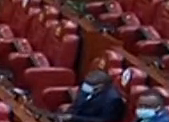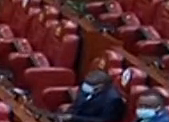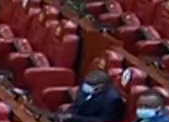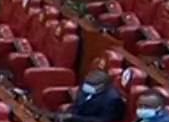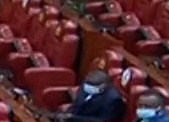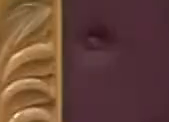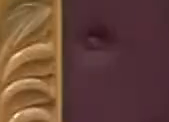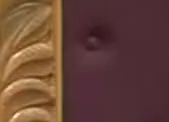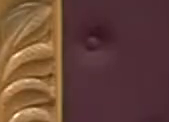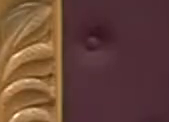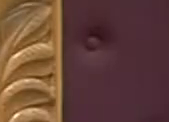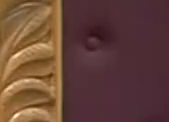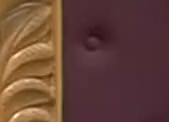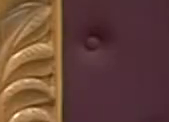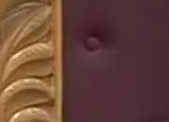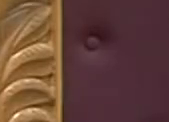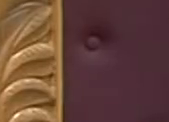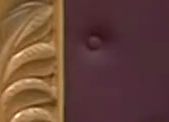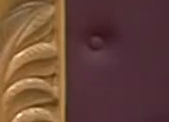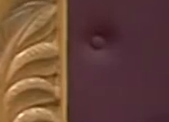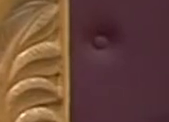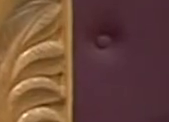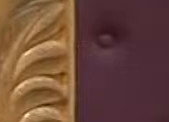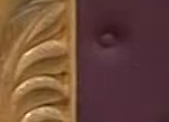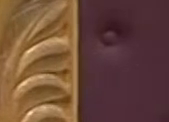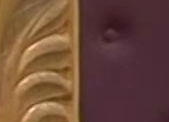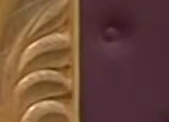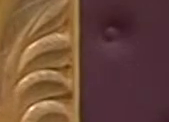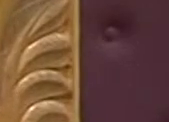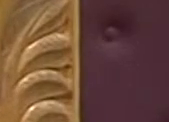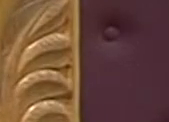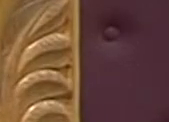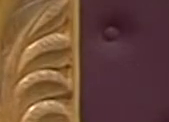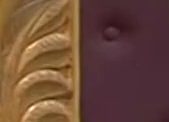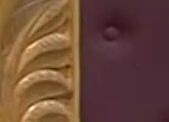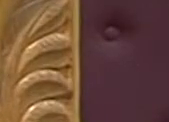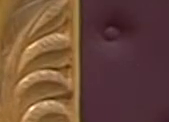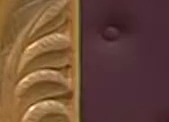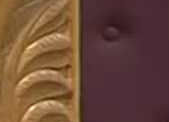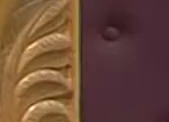I'm informed that we still don't have quorum. May the bell be rung. Quorum bell be rung.